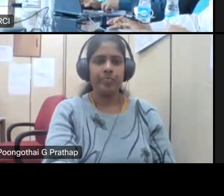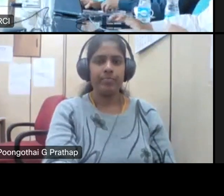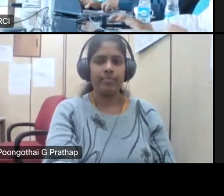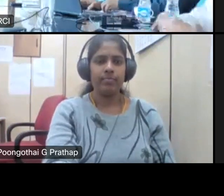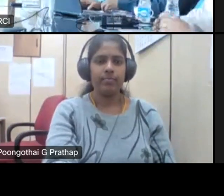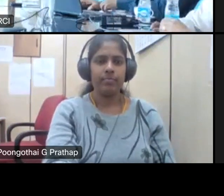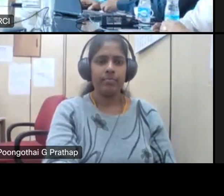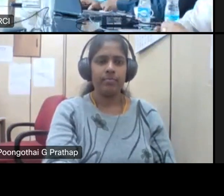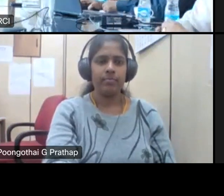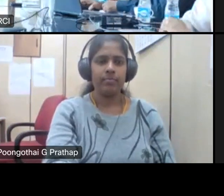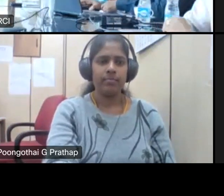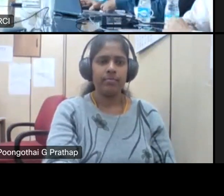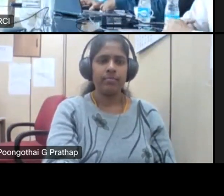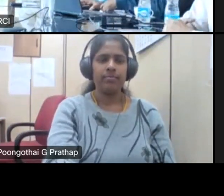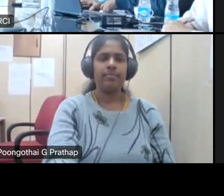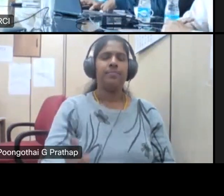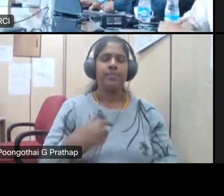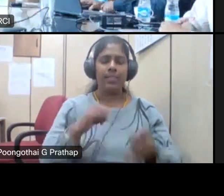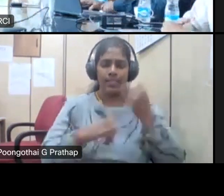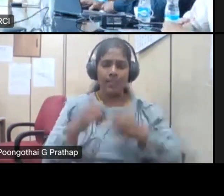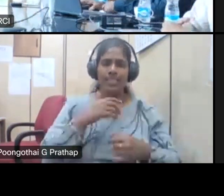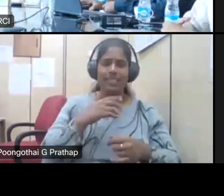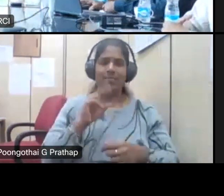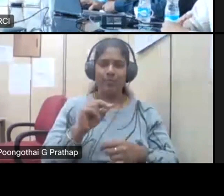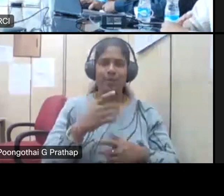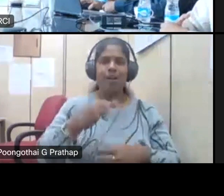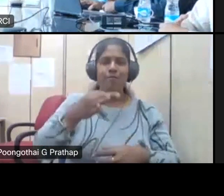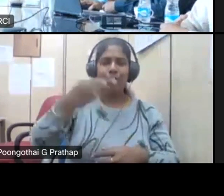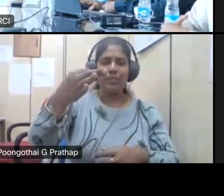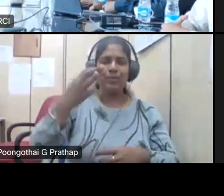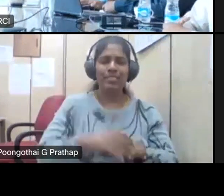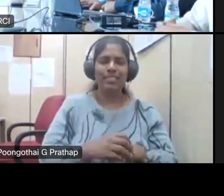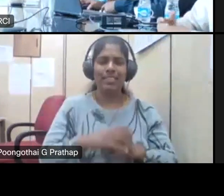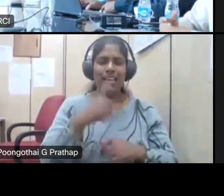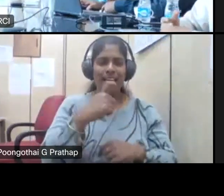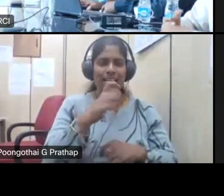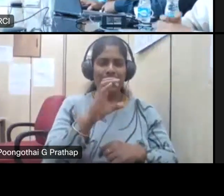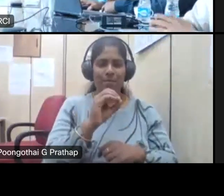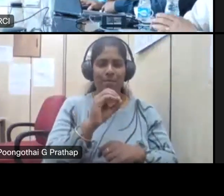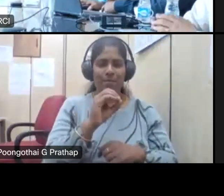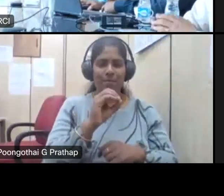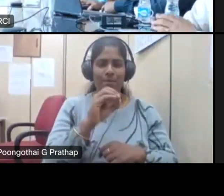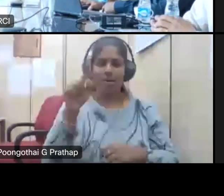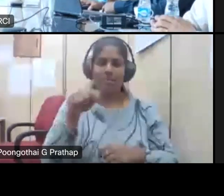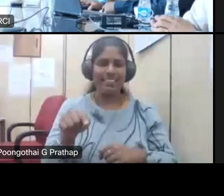To everyone, in future we will ensure that people get at least 70% marks.